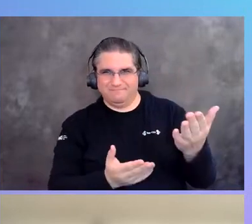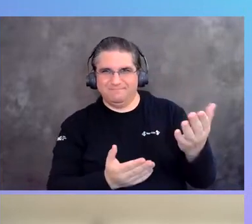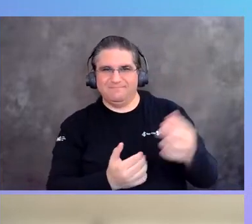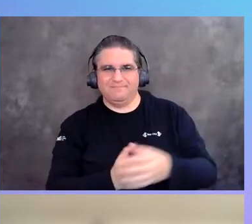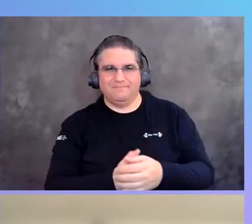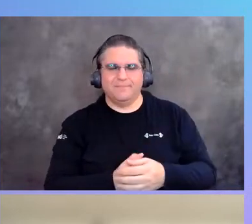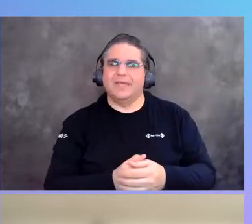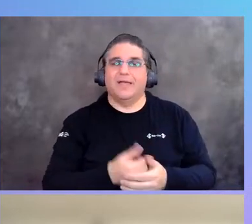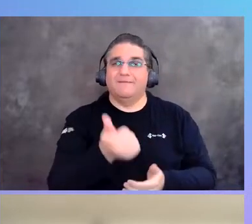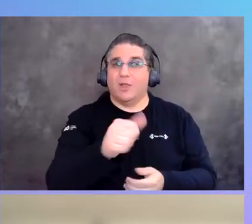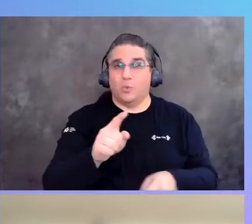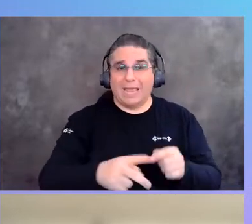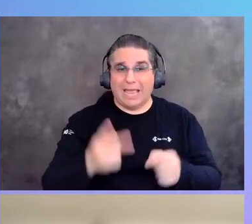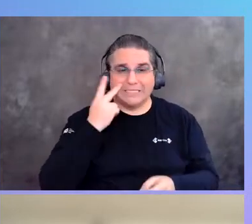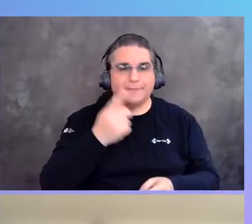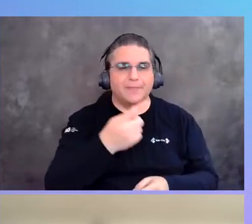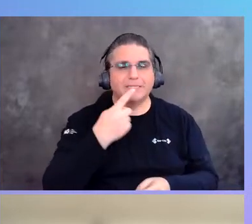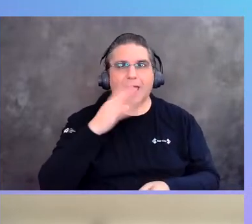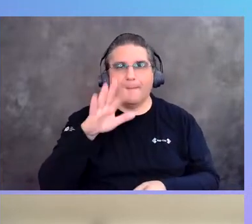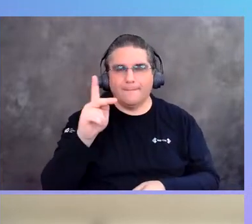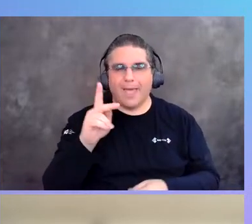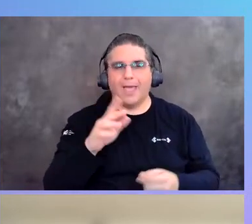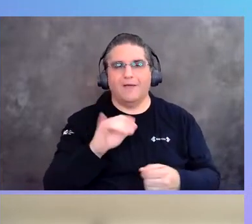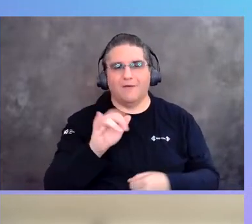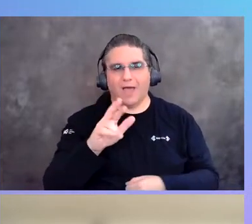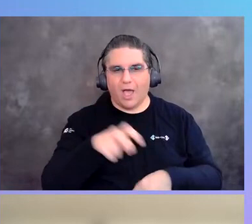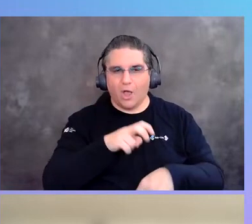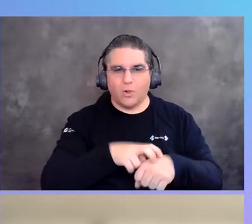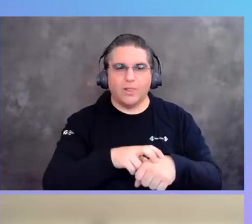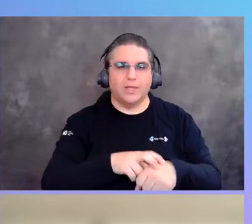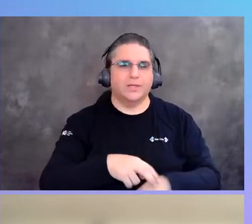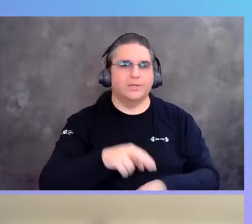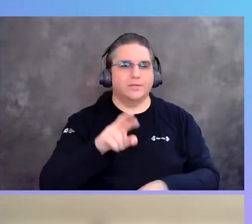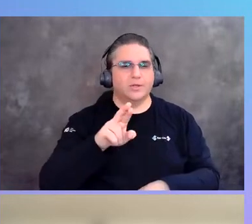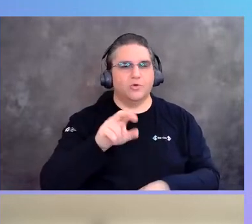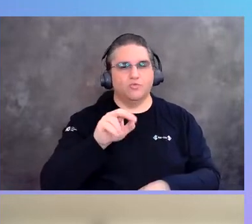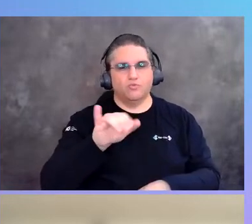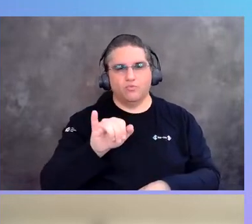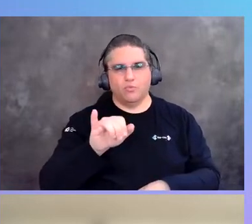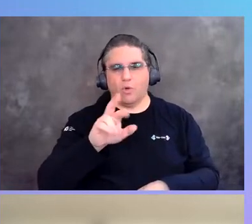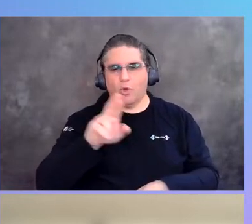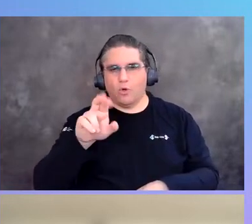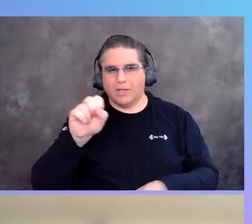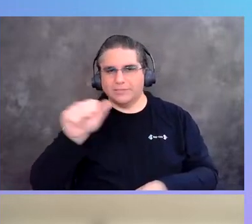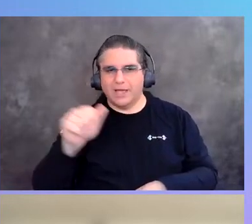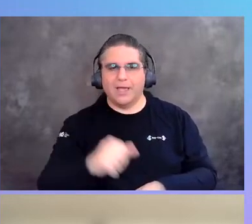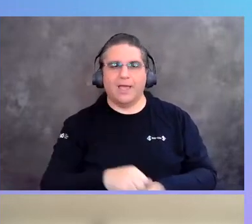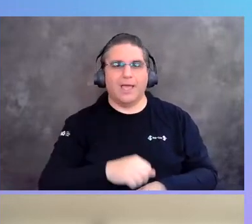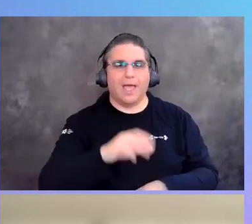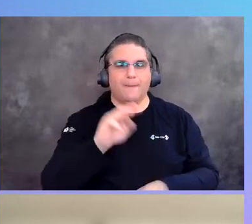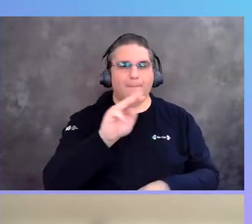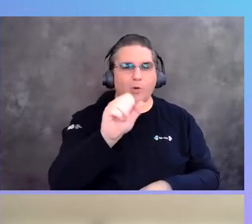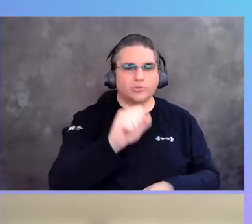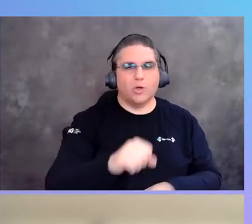see: Bank of Ireland, Royal Sun Alliance, Microsoft, Tesco, Orange, John Lewis,